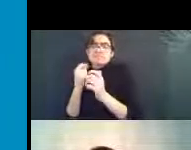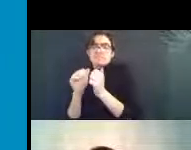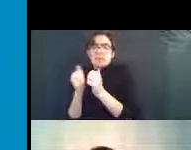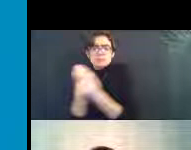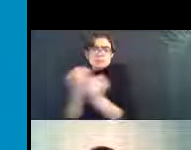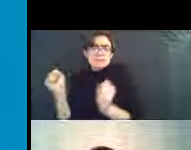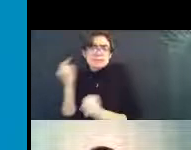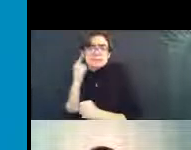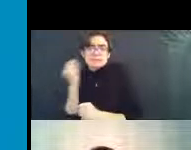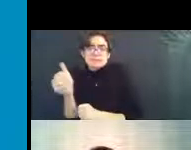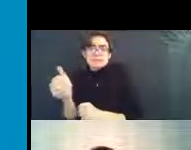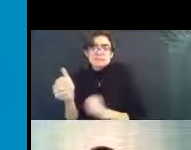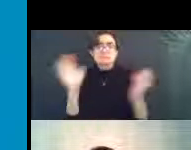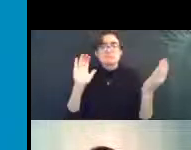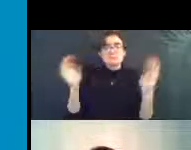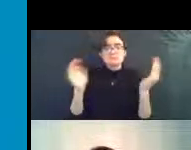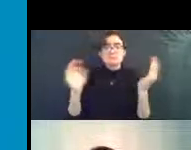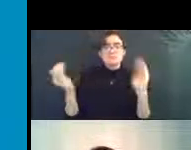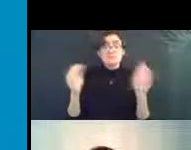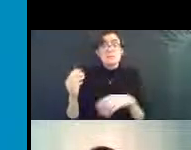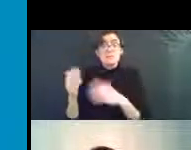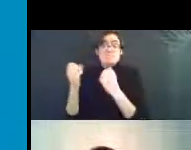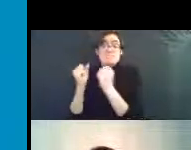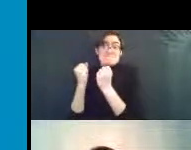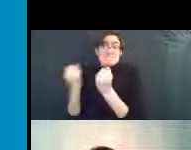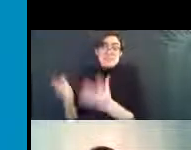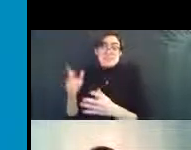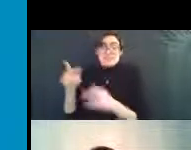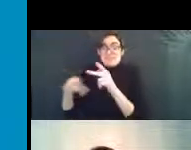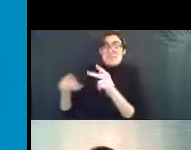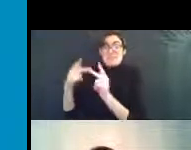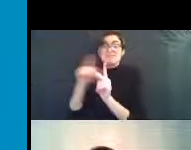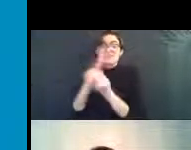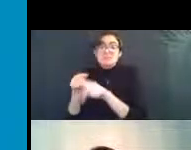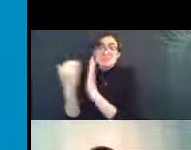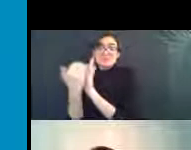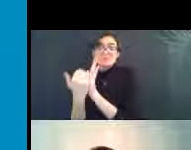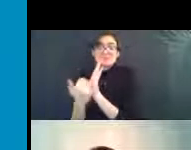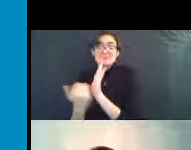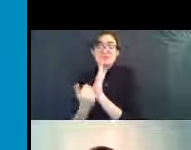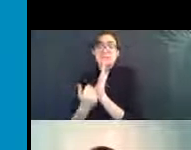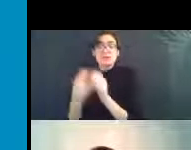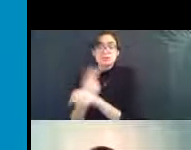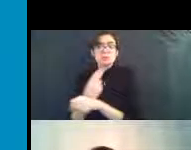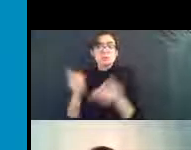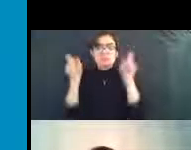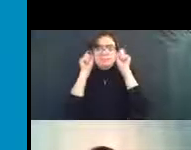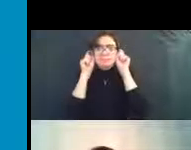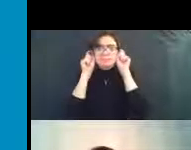would, you know, wore hearing aids. So they could either take them off or turn the volume